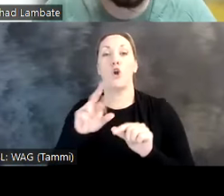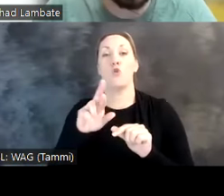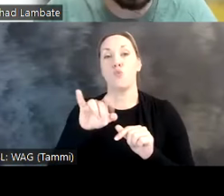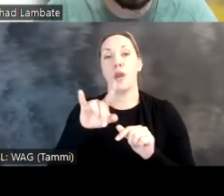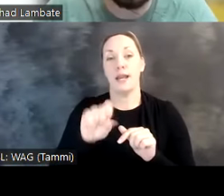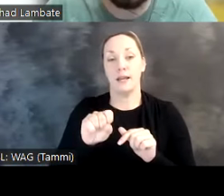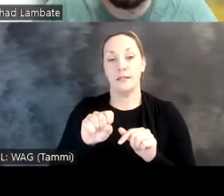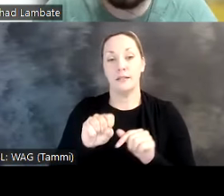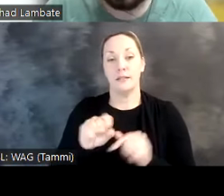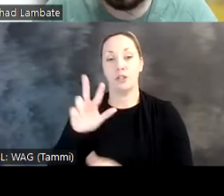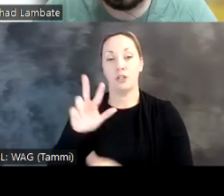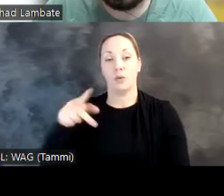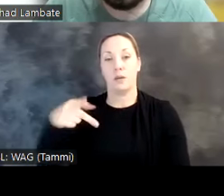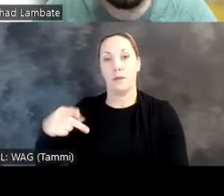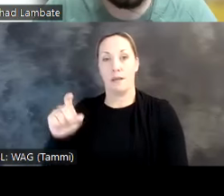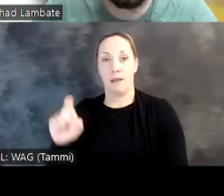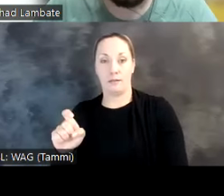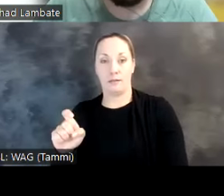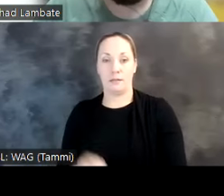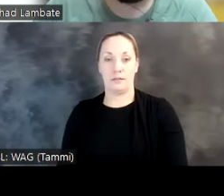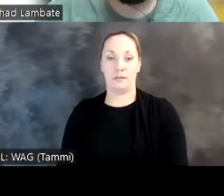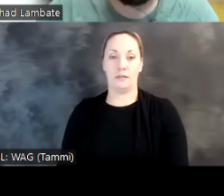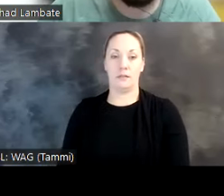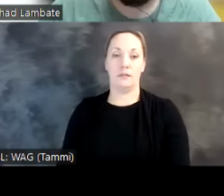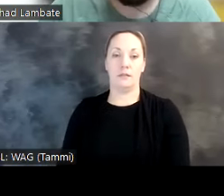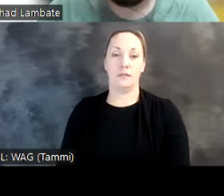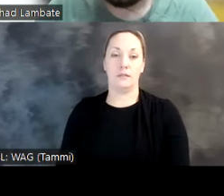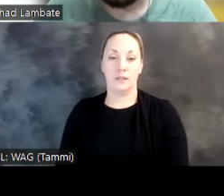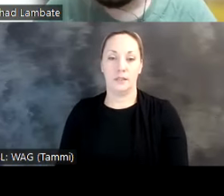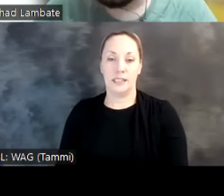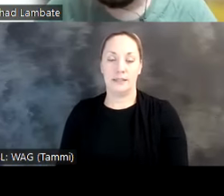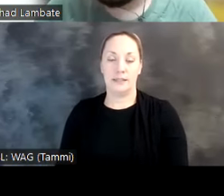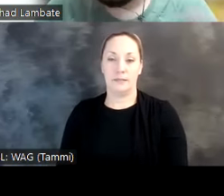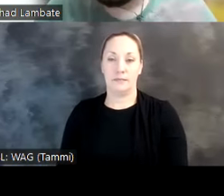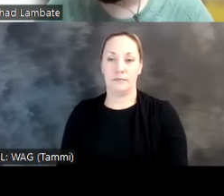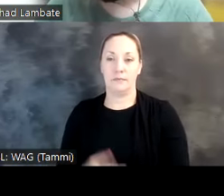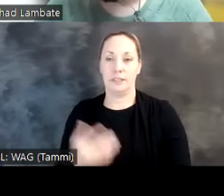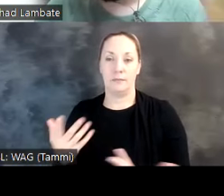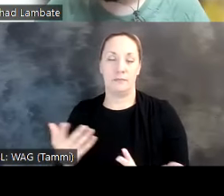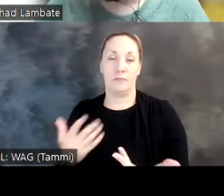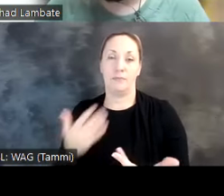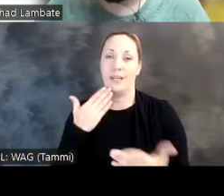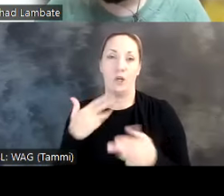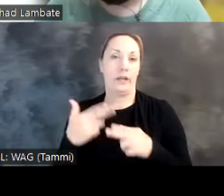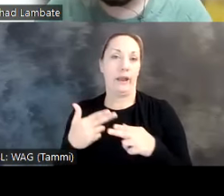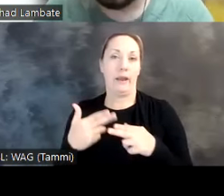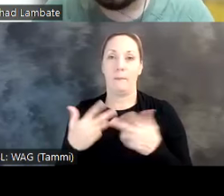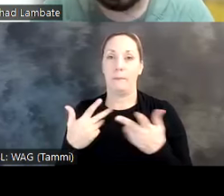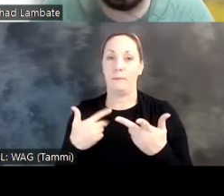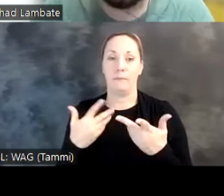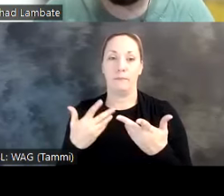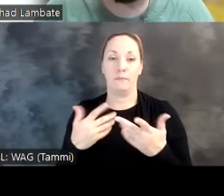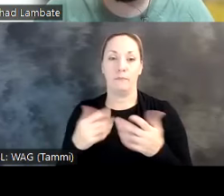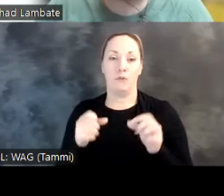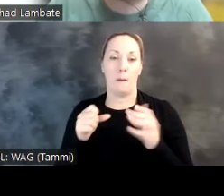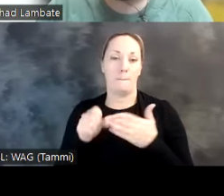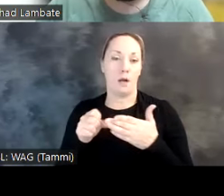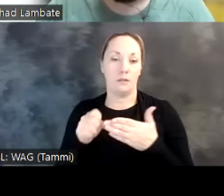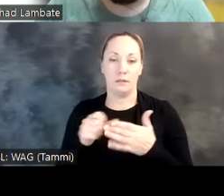which is used over here. I know not a good name for the button. There would be labeling issues for sure over